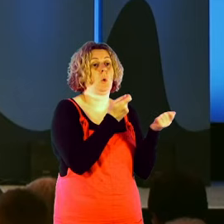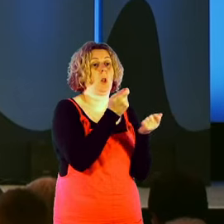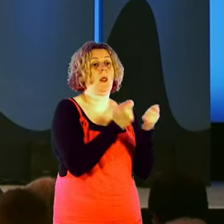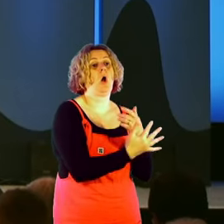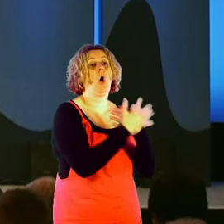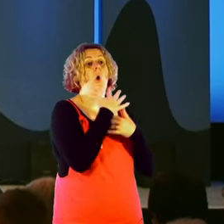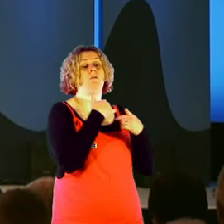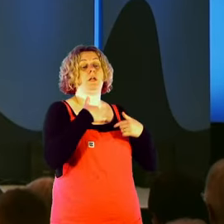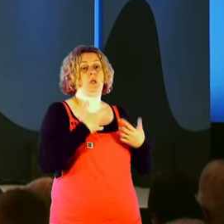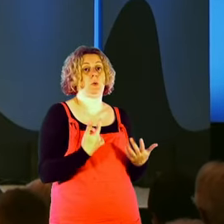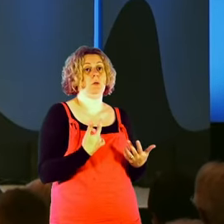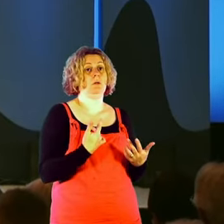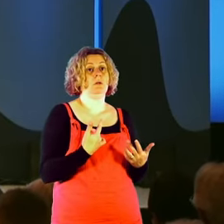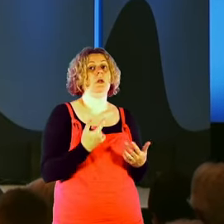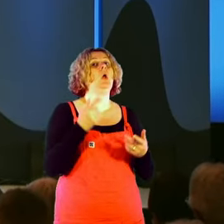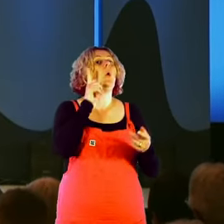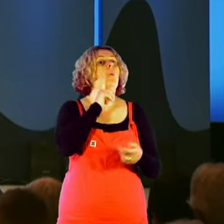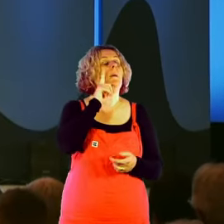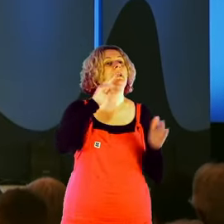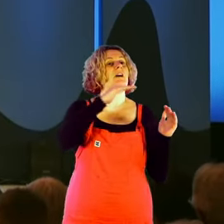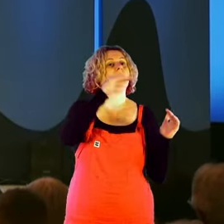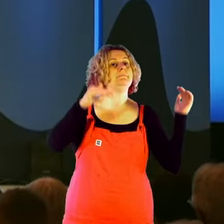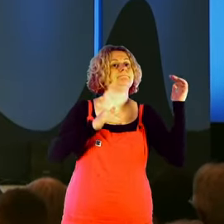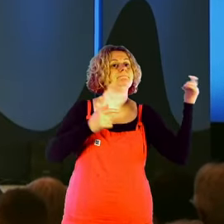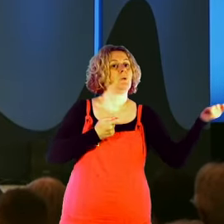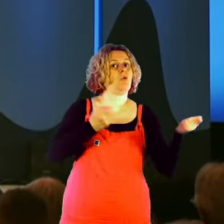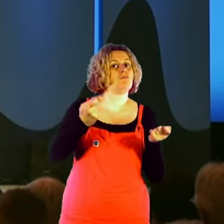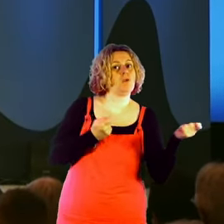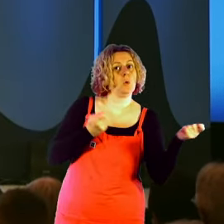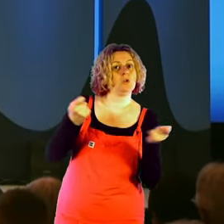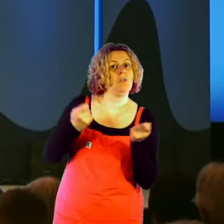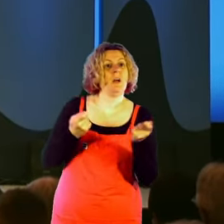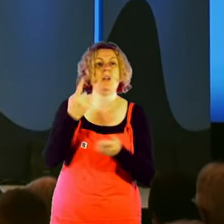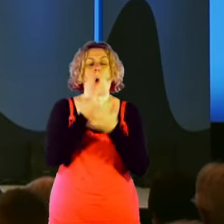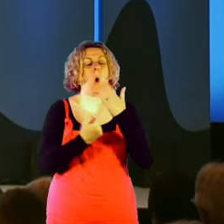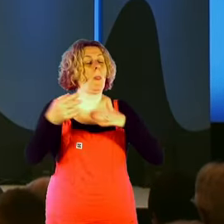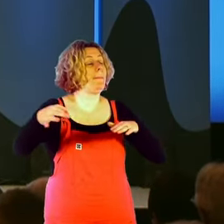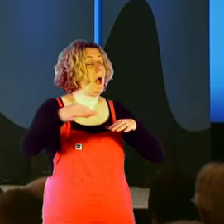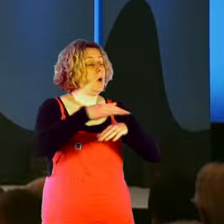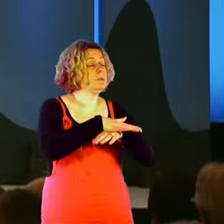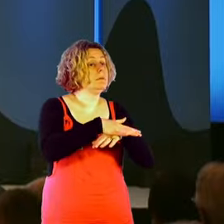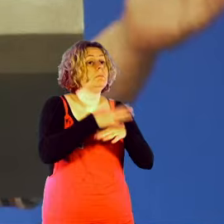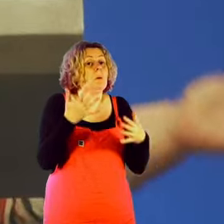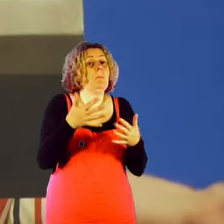by their husbands, but by the whole of society in various kinds of ways.